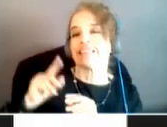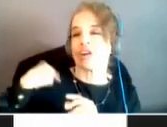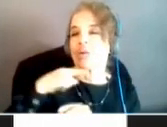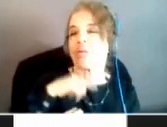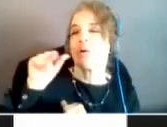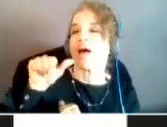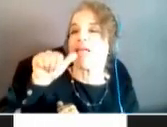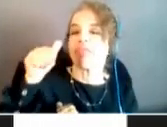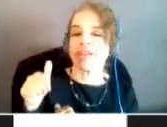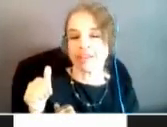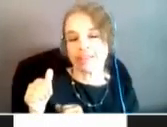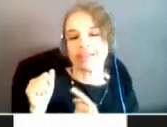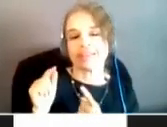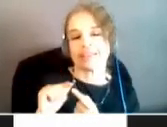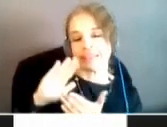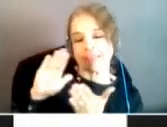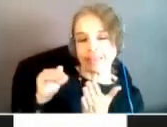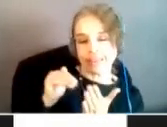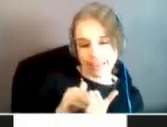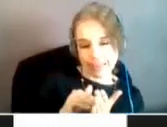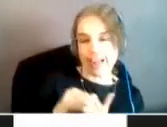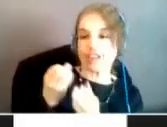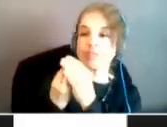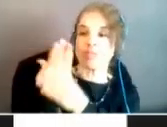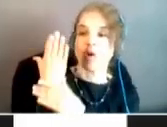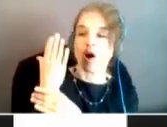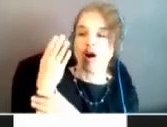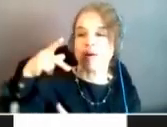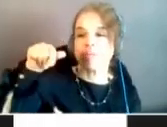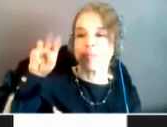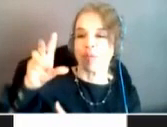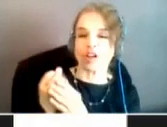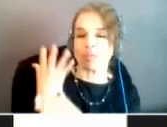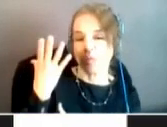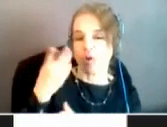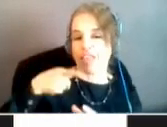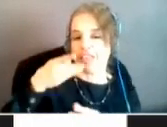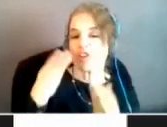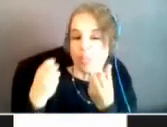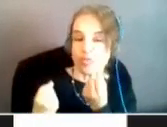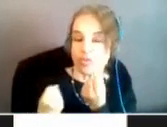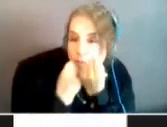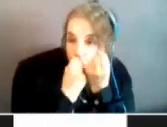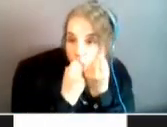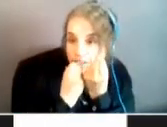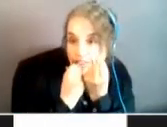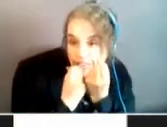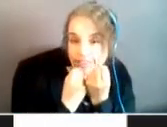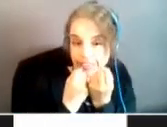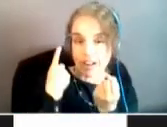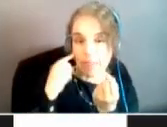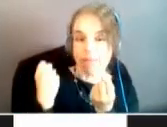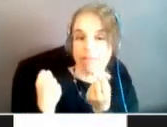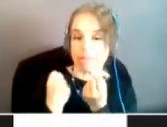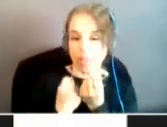the Mizell Senior Center in Palm Springs. They are offering support, caregiver